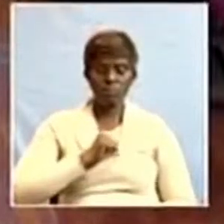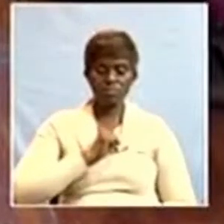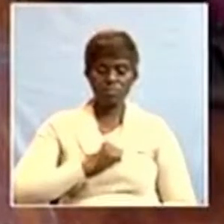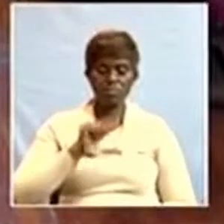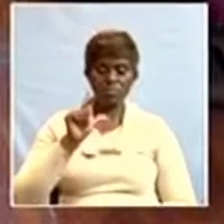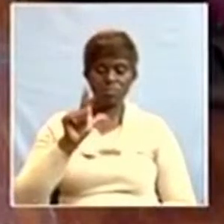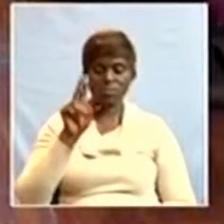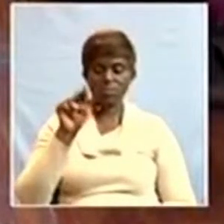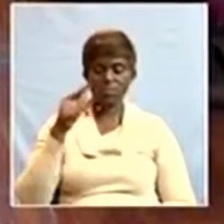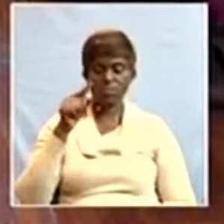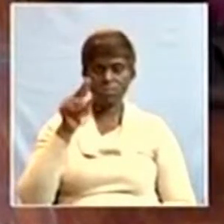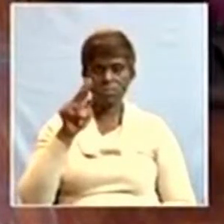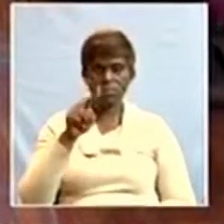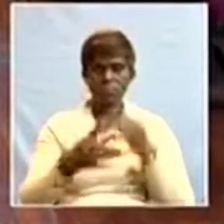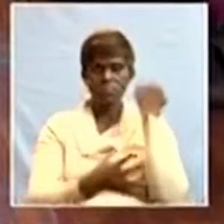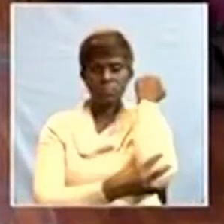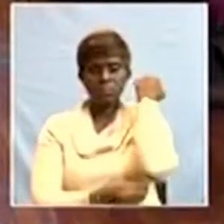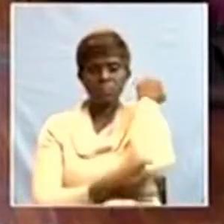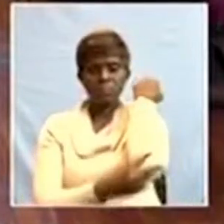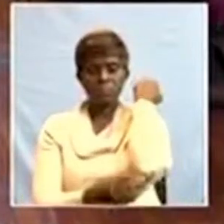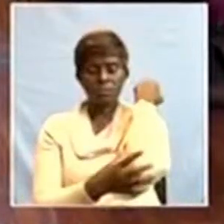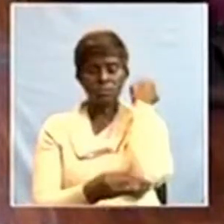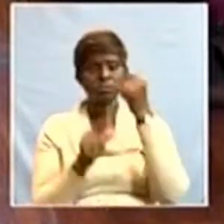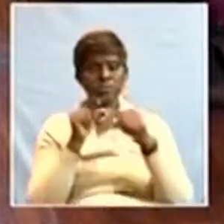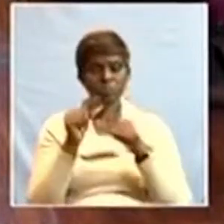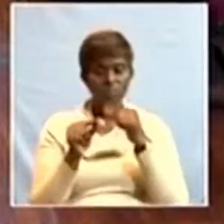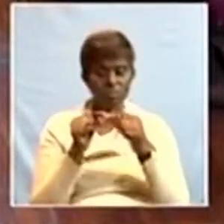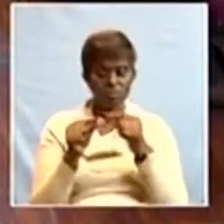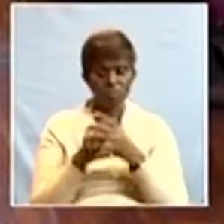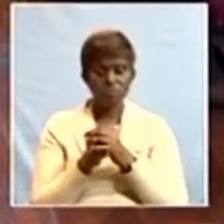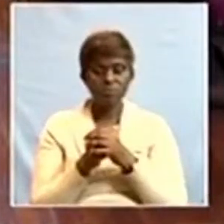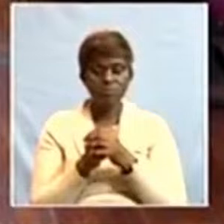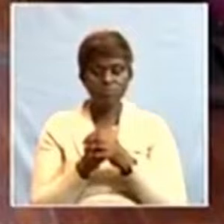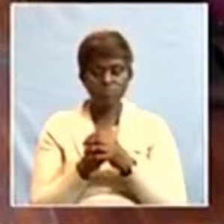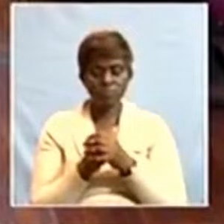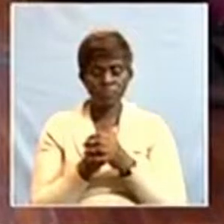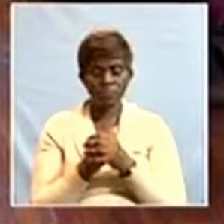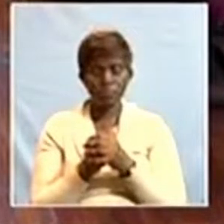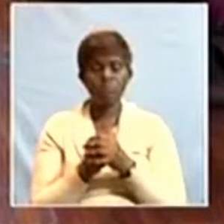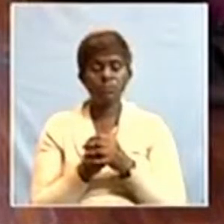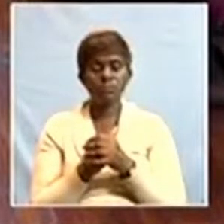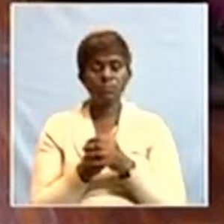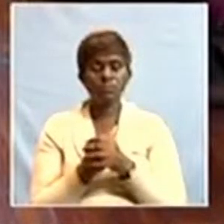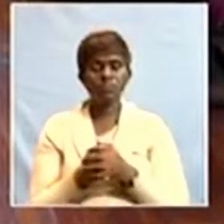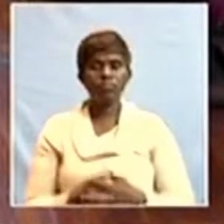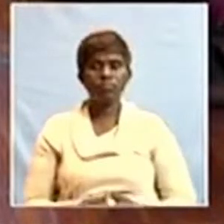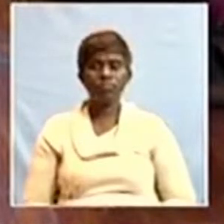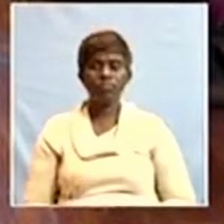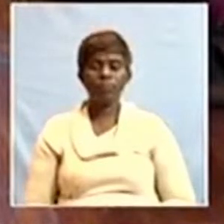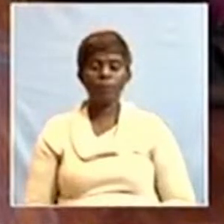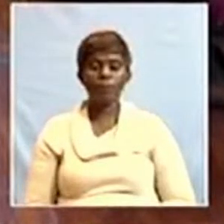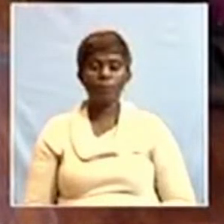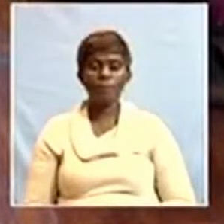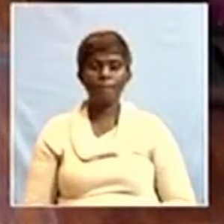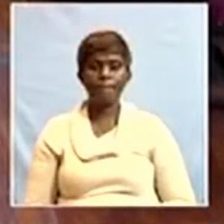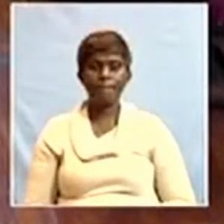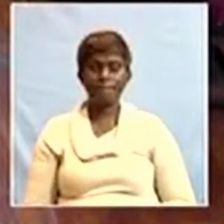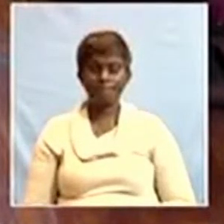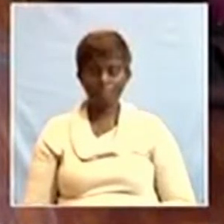We got to poor seed generation, that's the one. Okay, we progress. We're on a